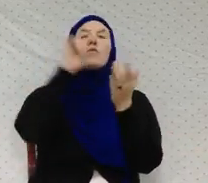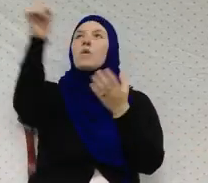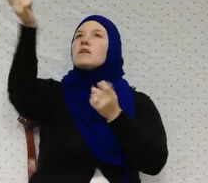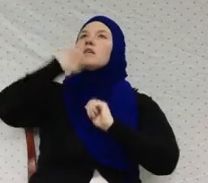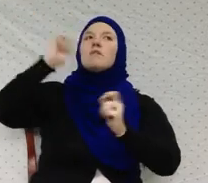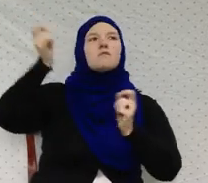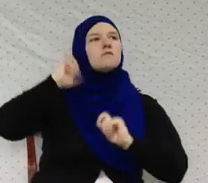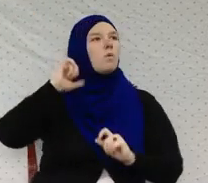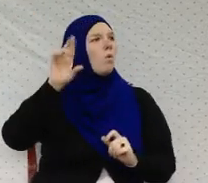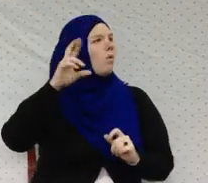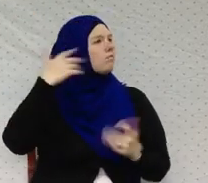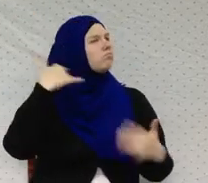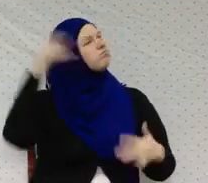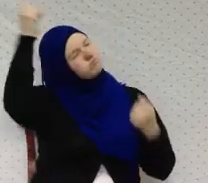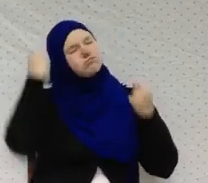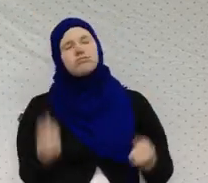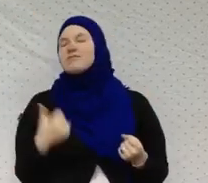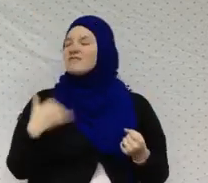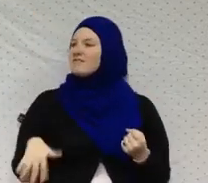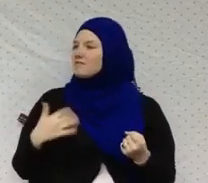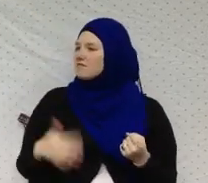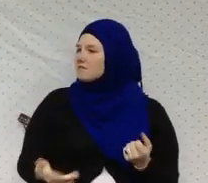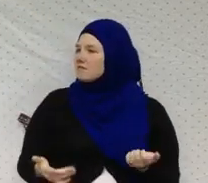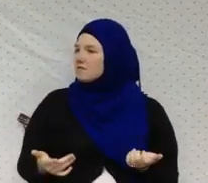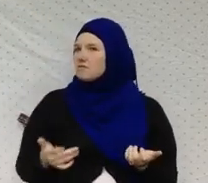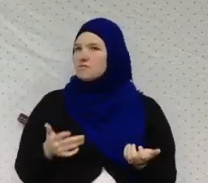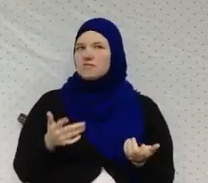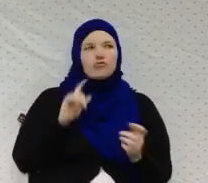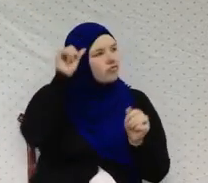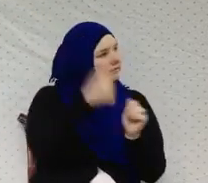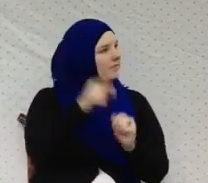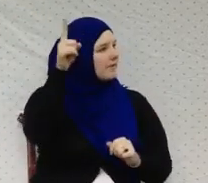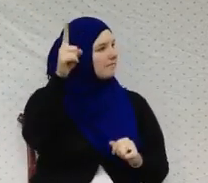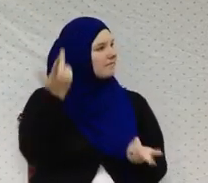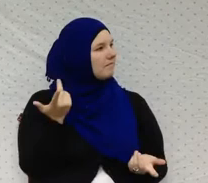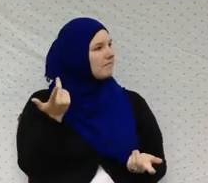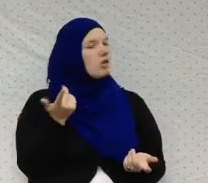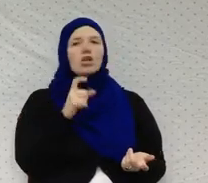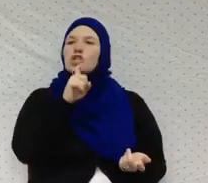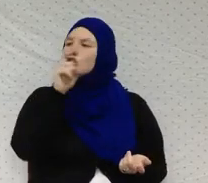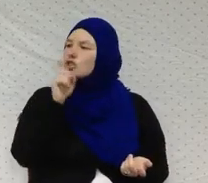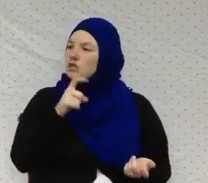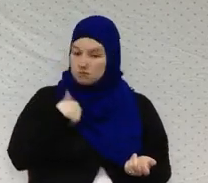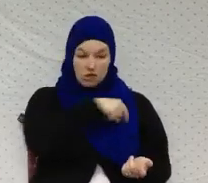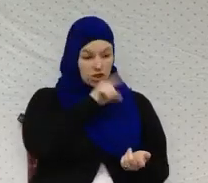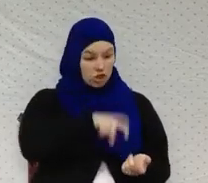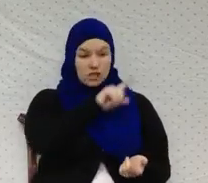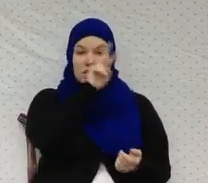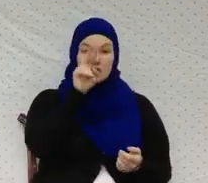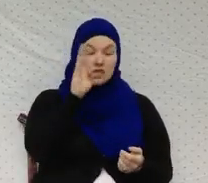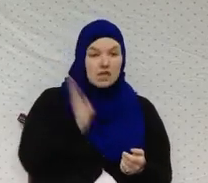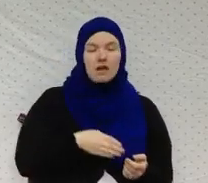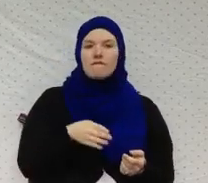just praise for His gifts and His bounties and what He has given me. So I should never look